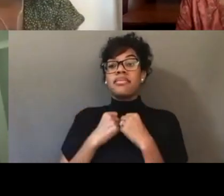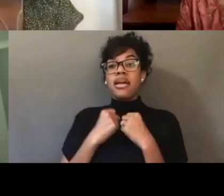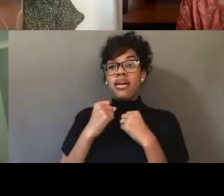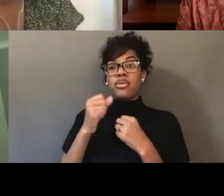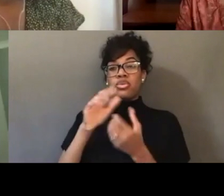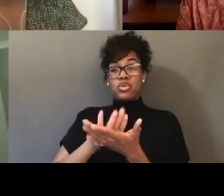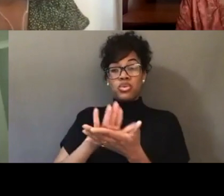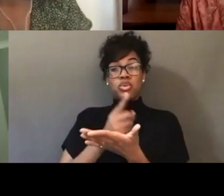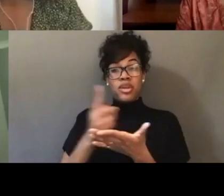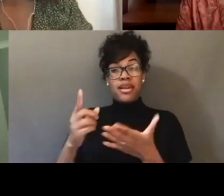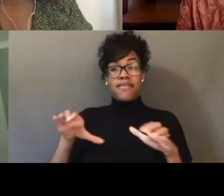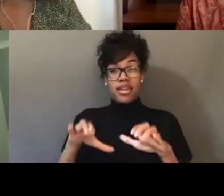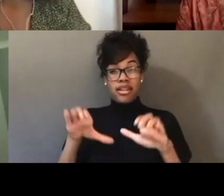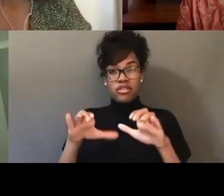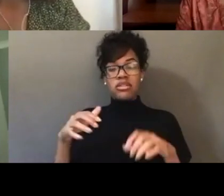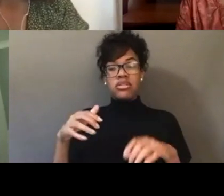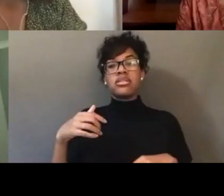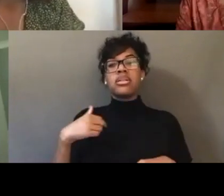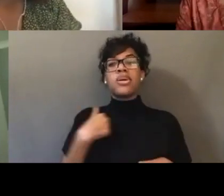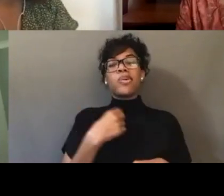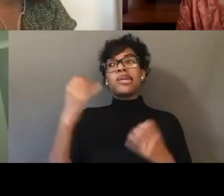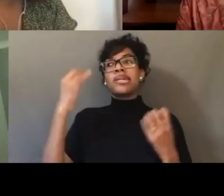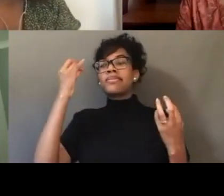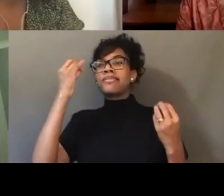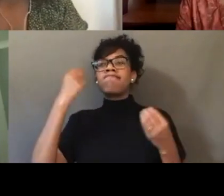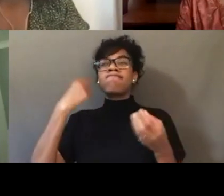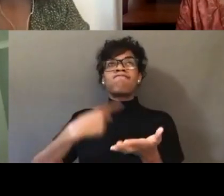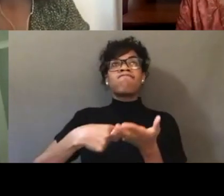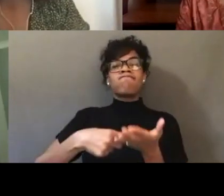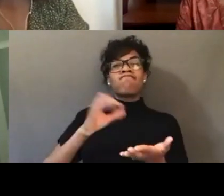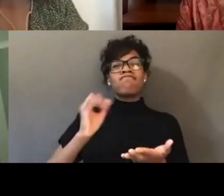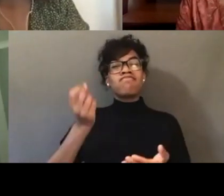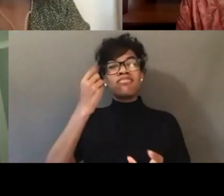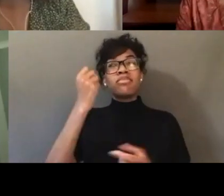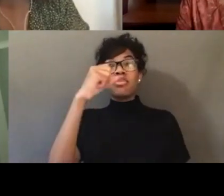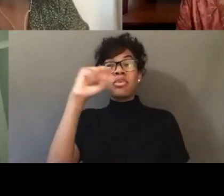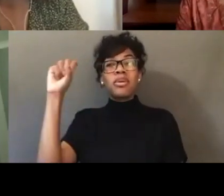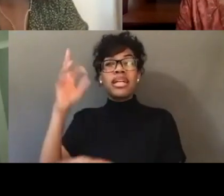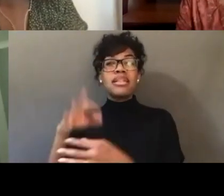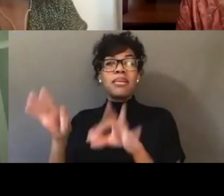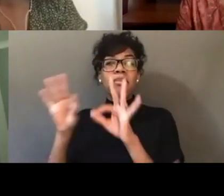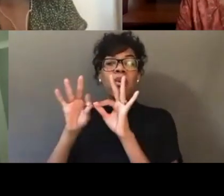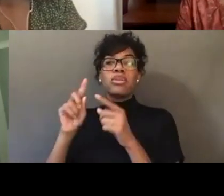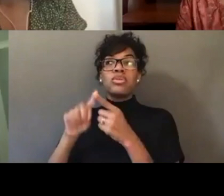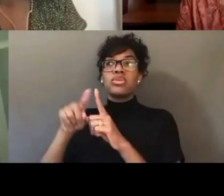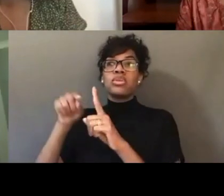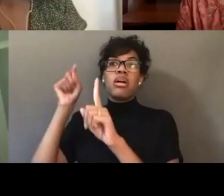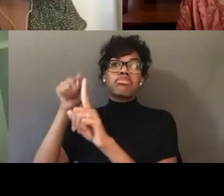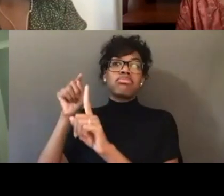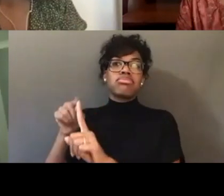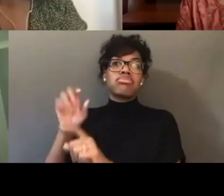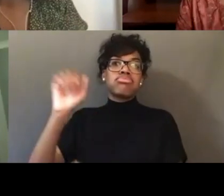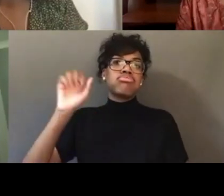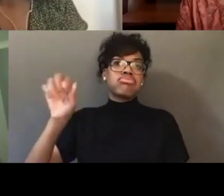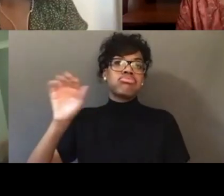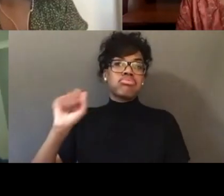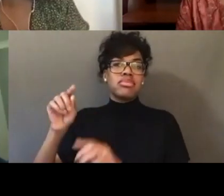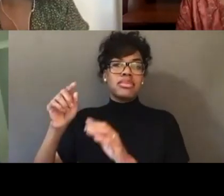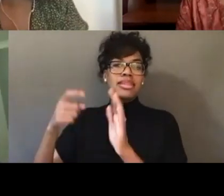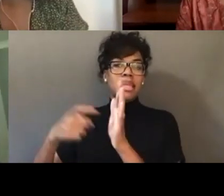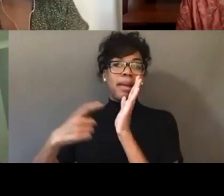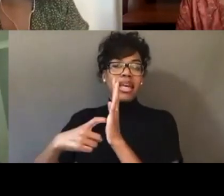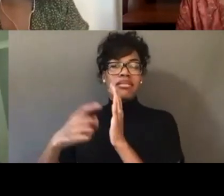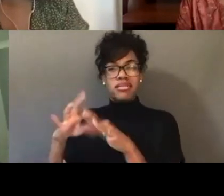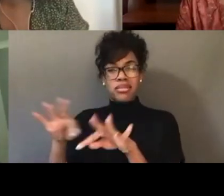not enough to go to a protest and declare how important these demands are. We got to figure out ways to bring them into fruition. So we've been meeting in between